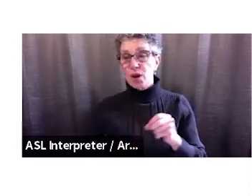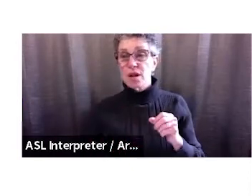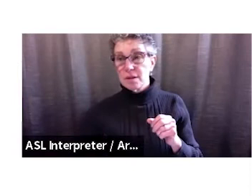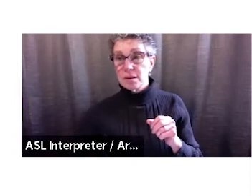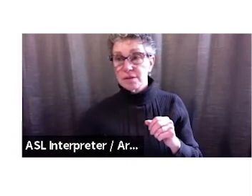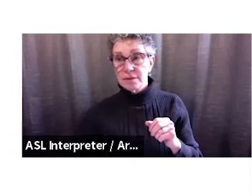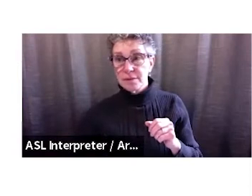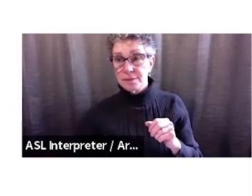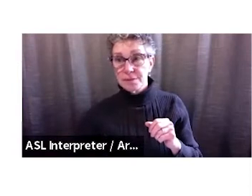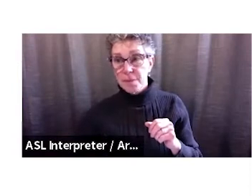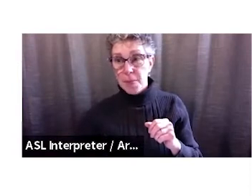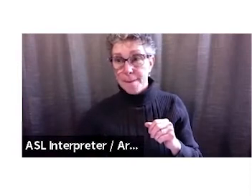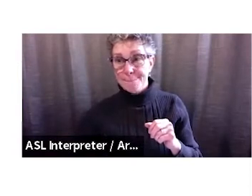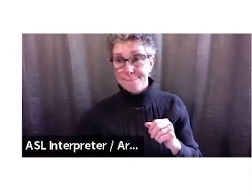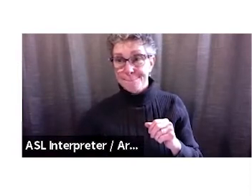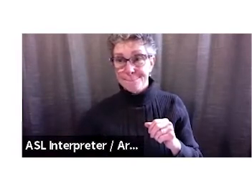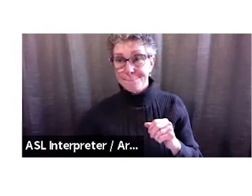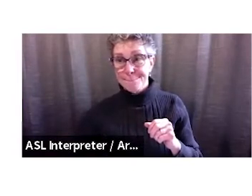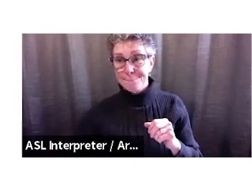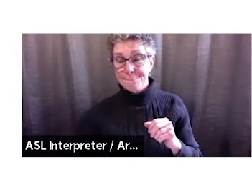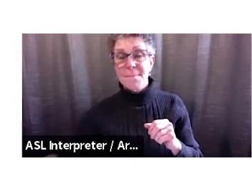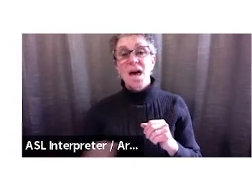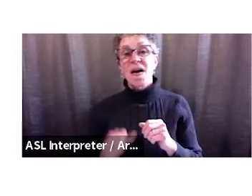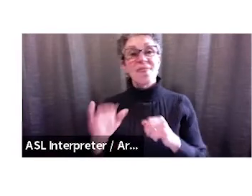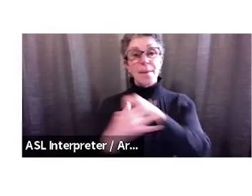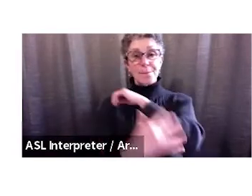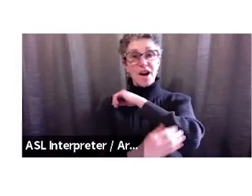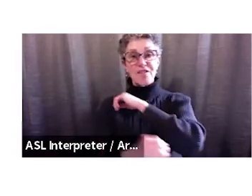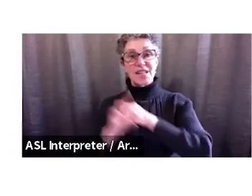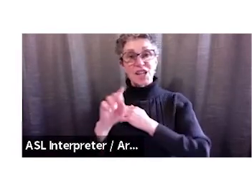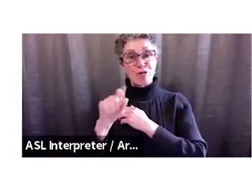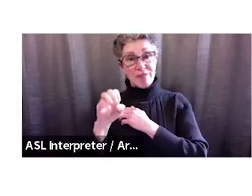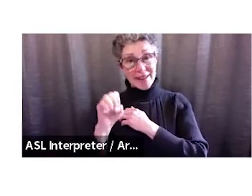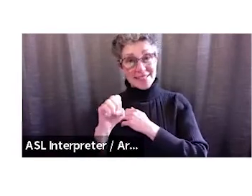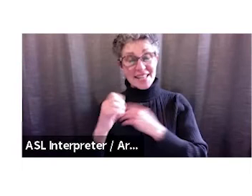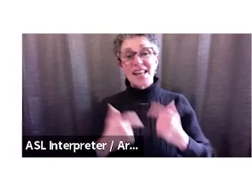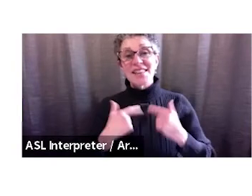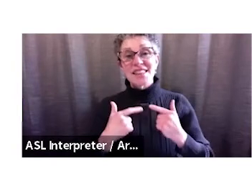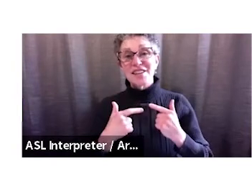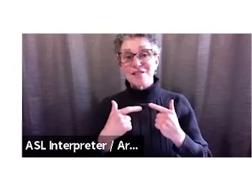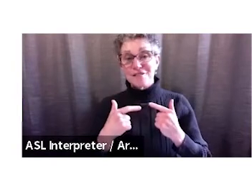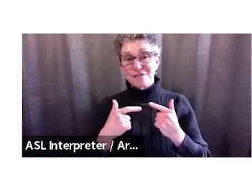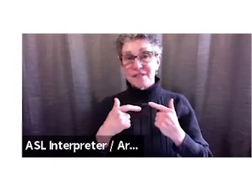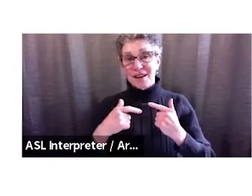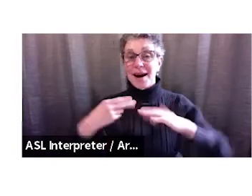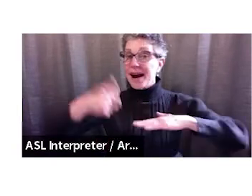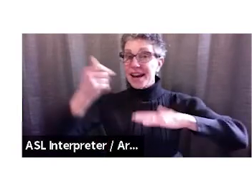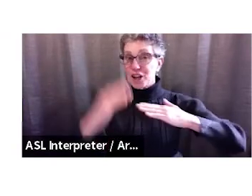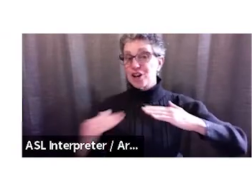disabled Americans living in poverty, and they live at poverty at more than twice the rate of non-disabled